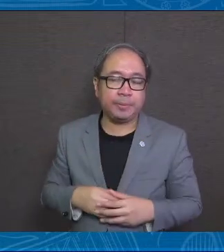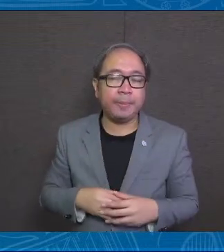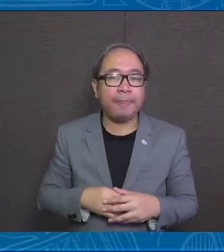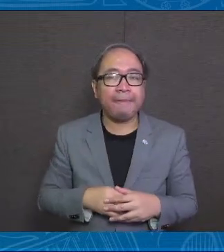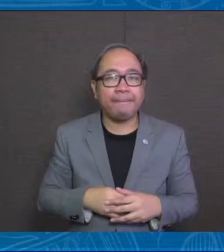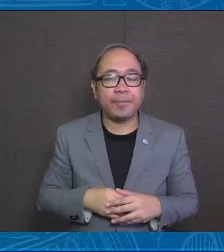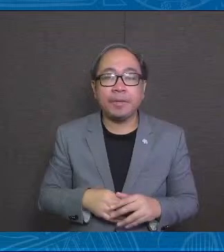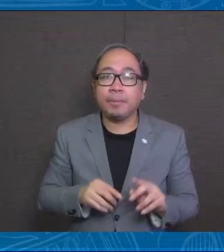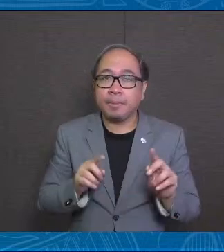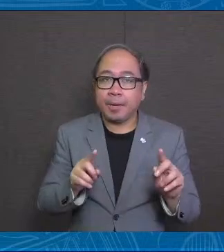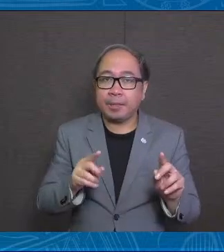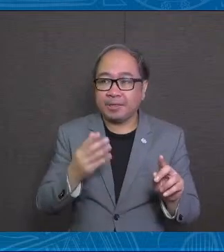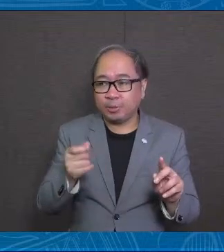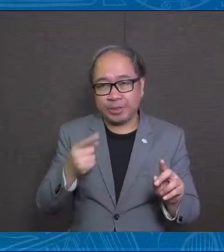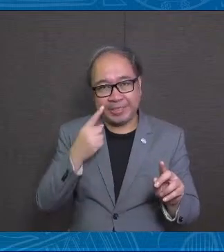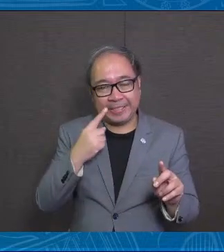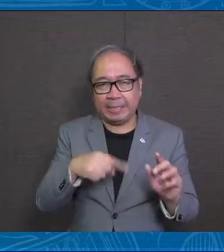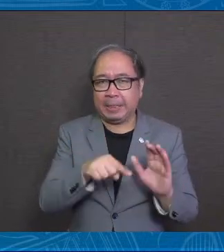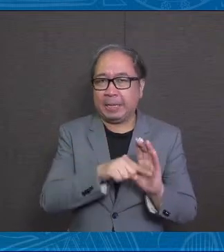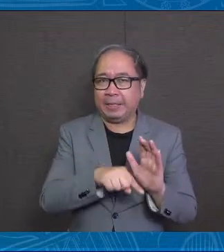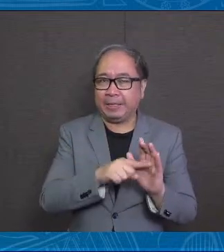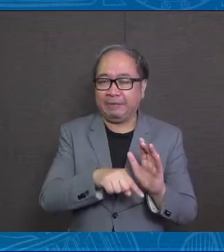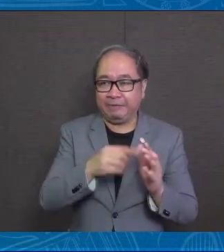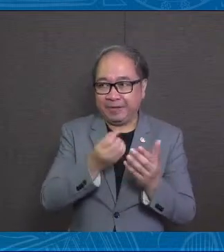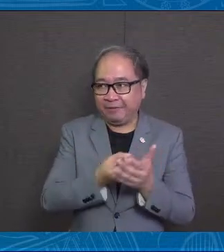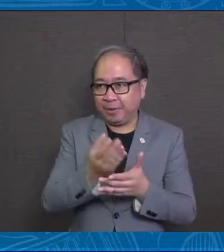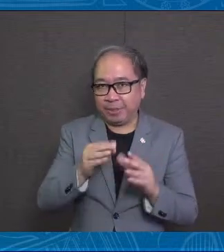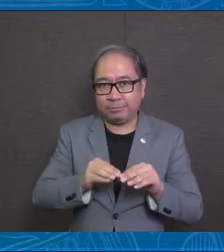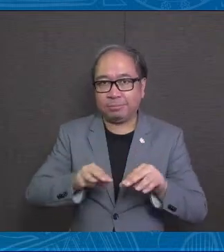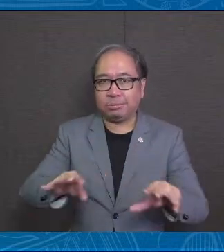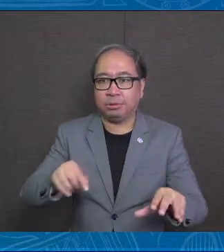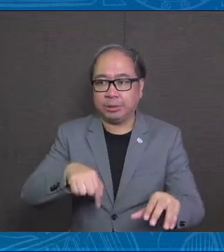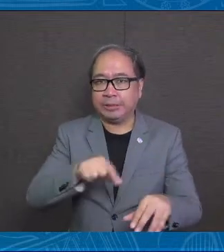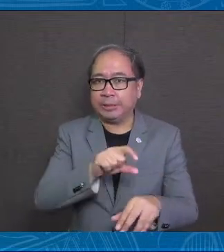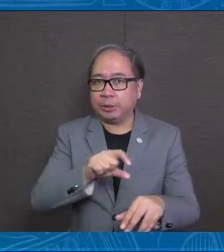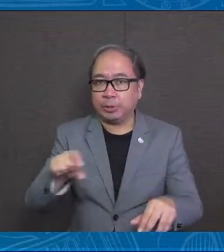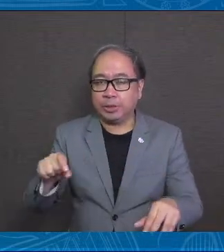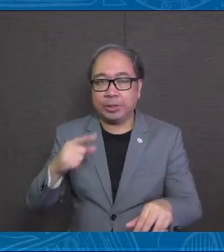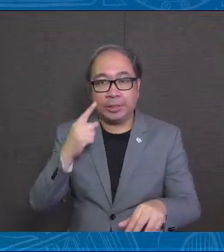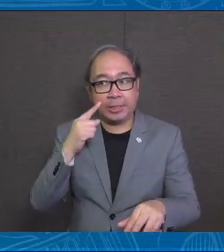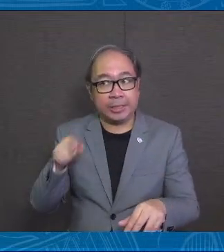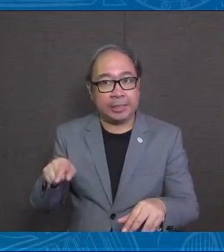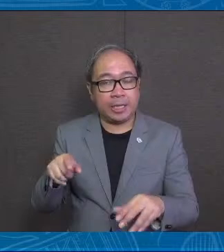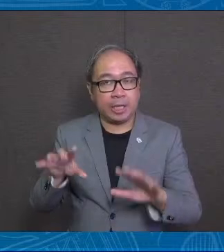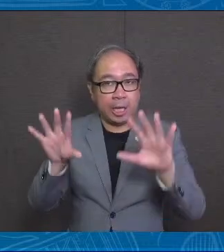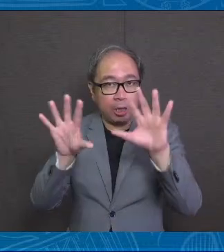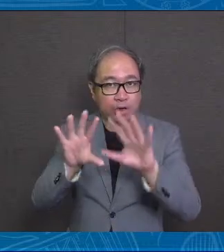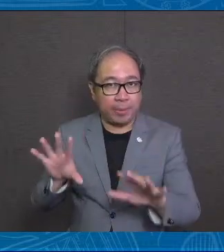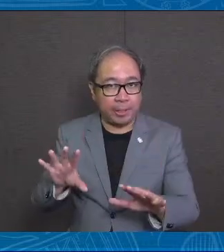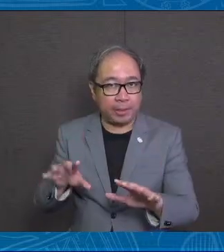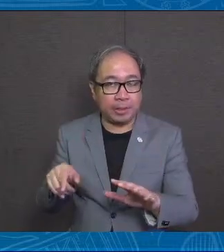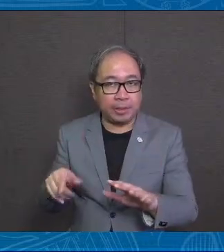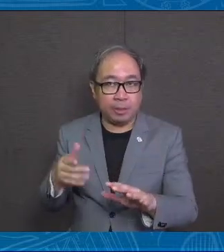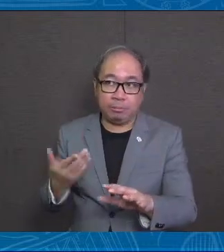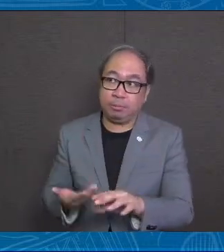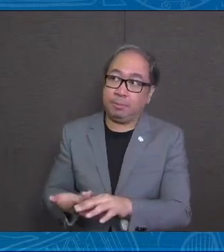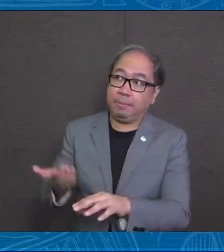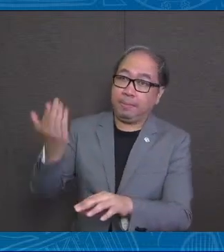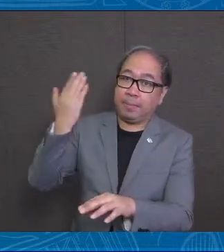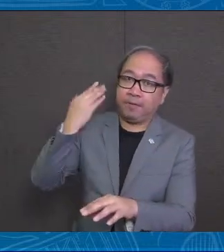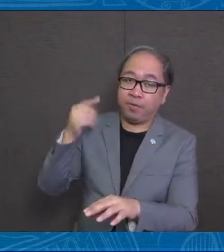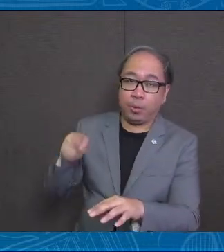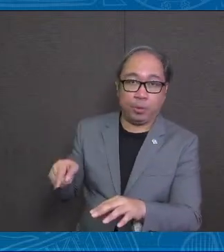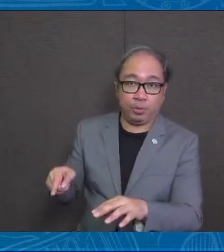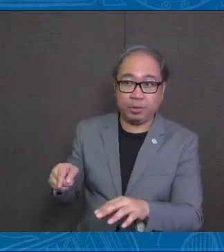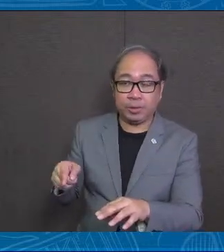The bad news, and we've heard throughout the week, is that the climate overlay, so the past is not a good indicator